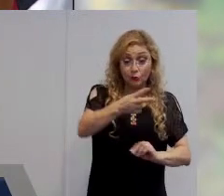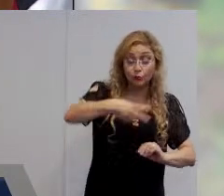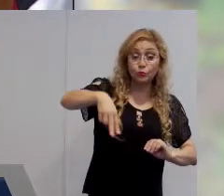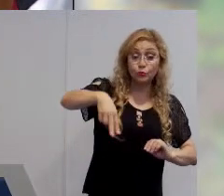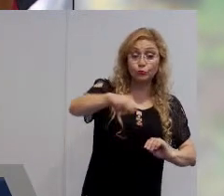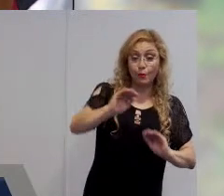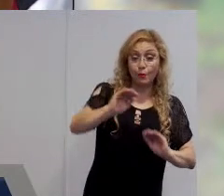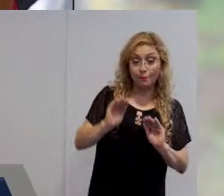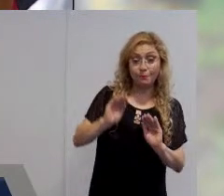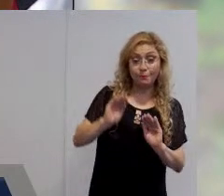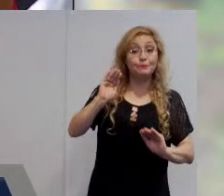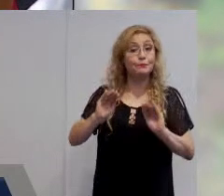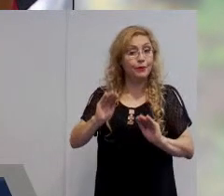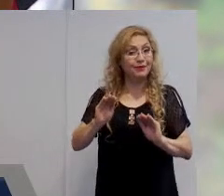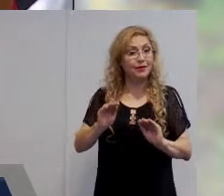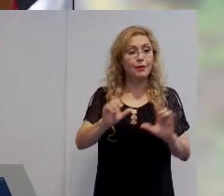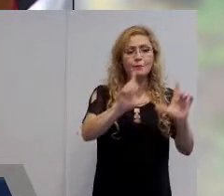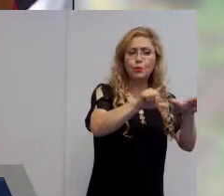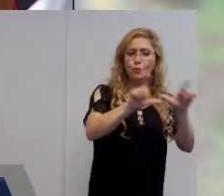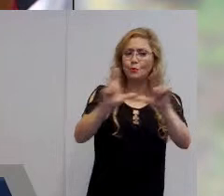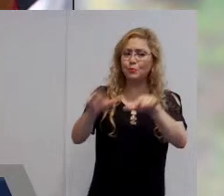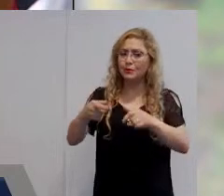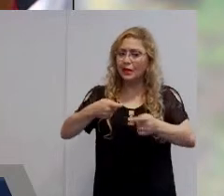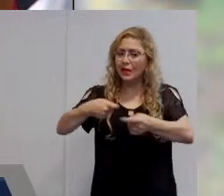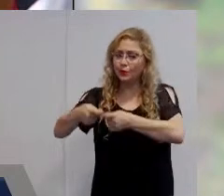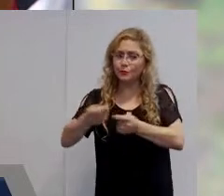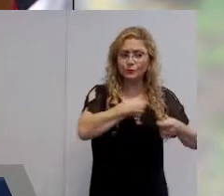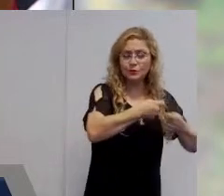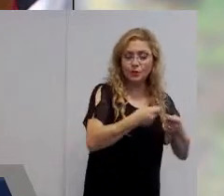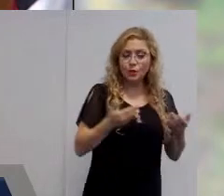sharp rise in the GDP of